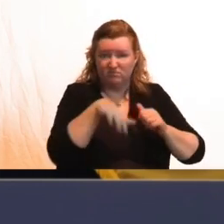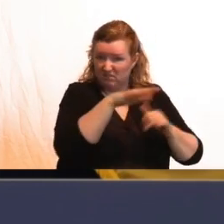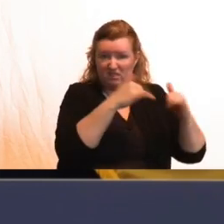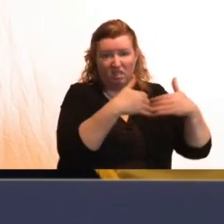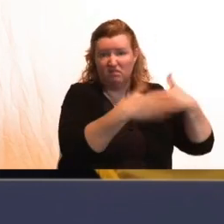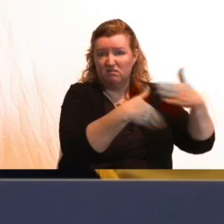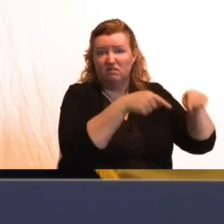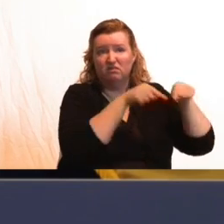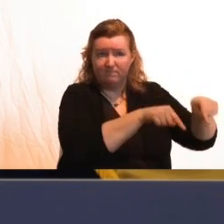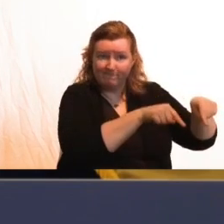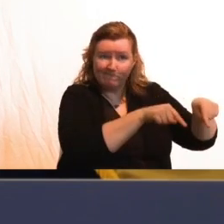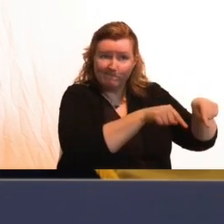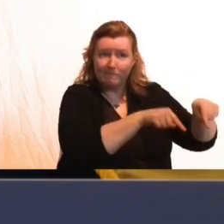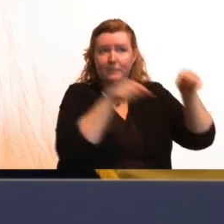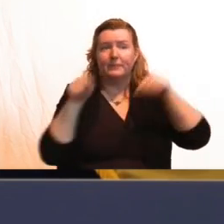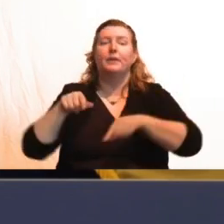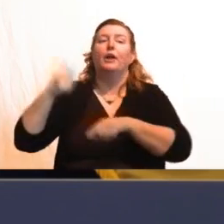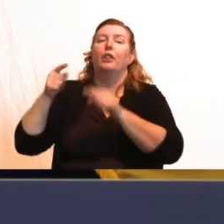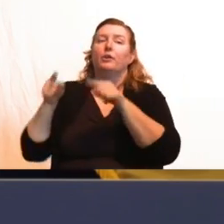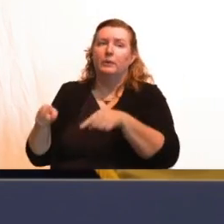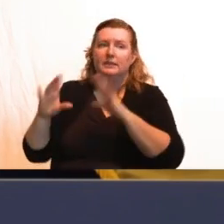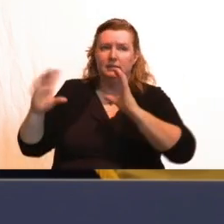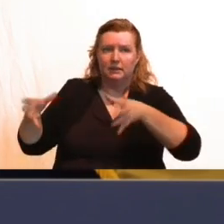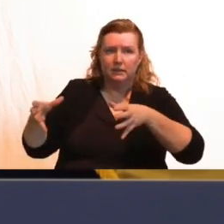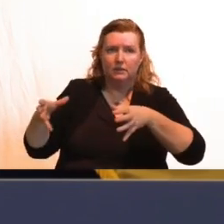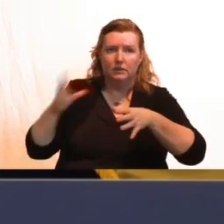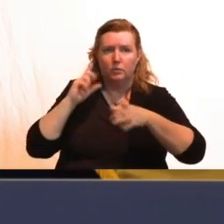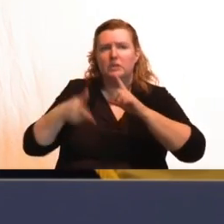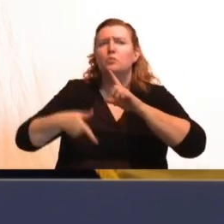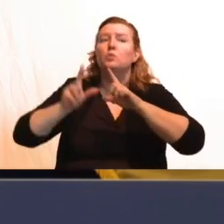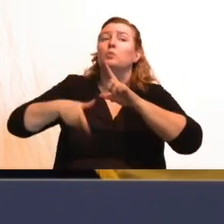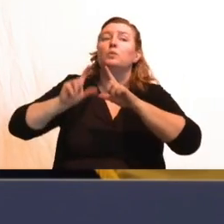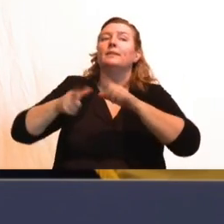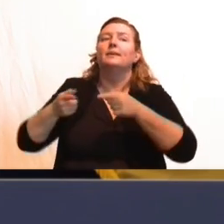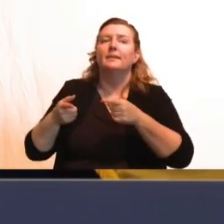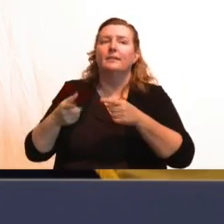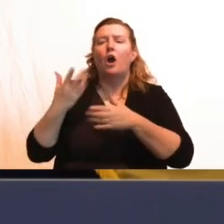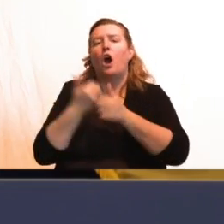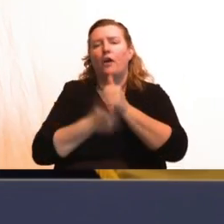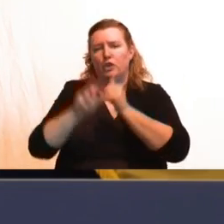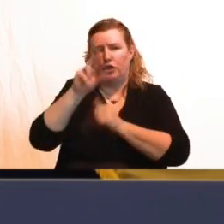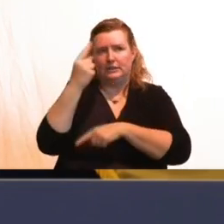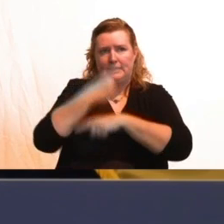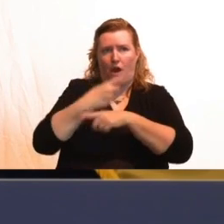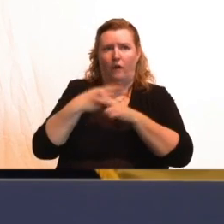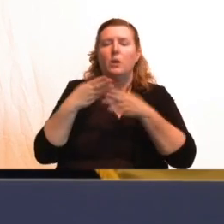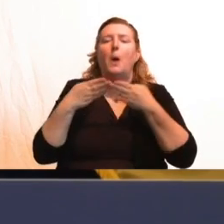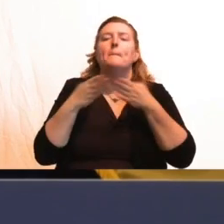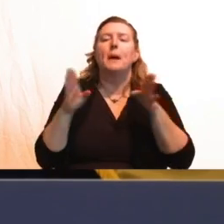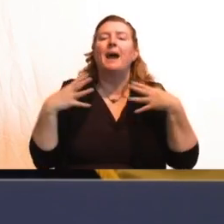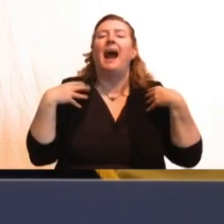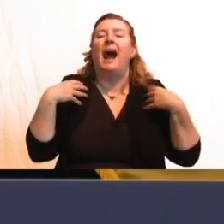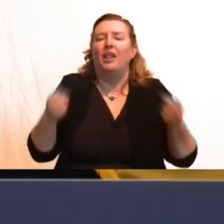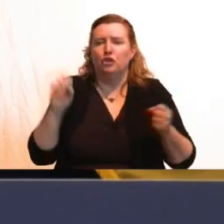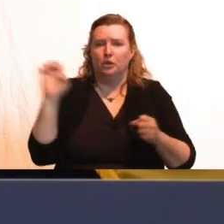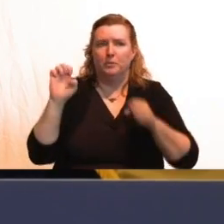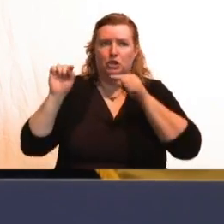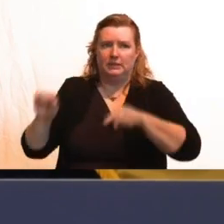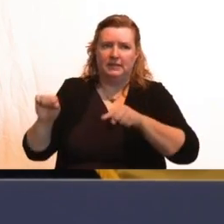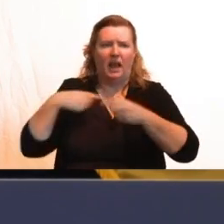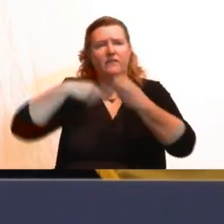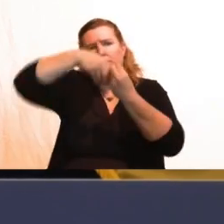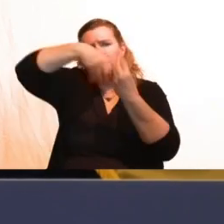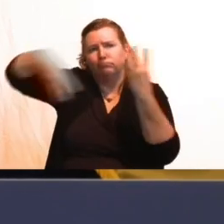30 days. And that had a whole series of things associated with it, most overwhelmingly the school mask mandate.